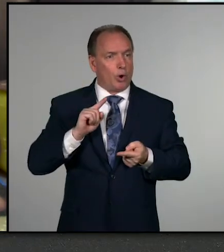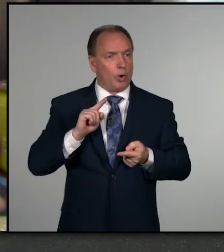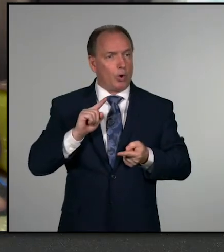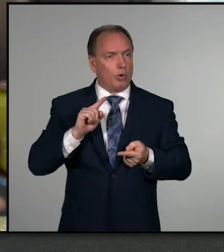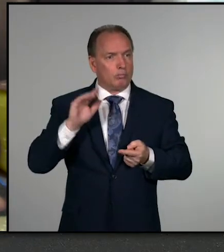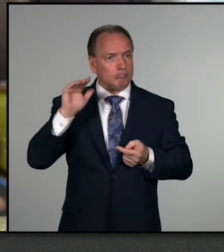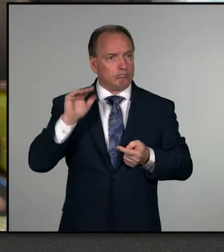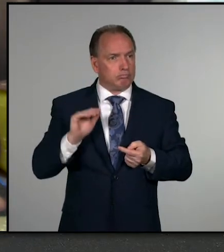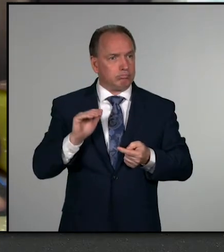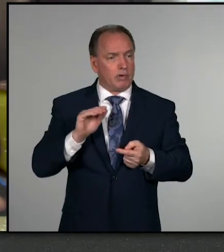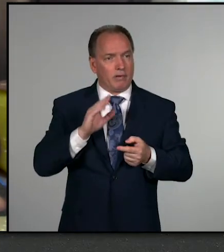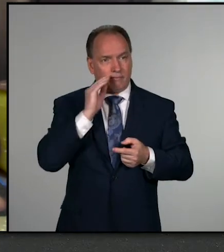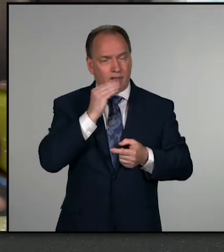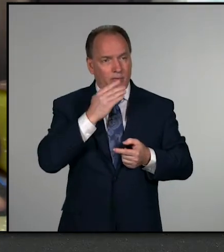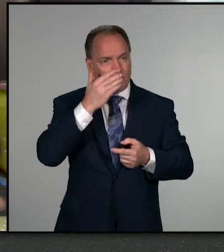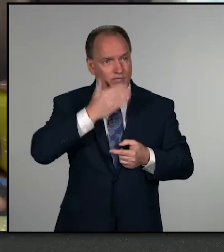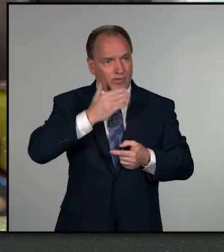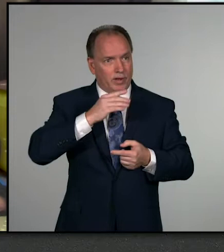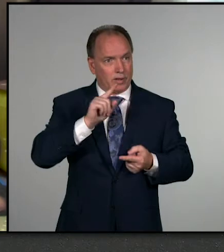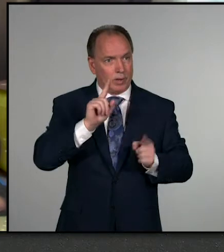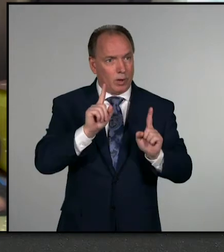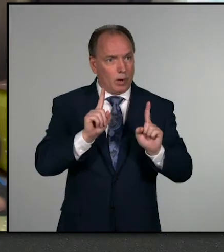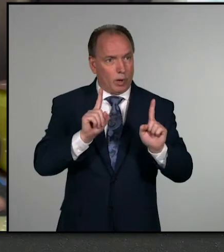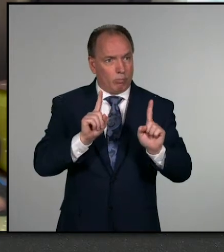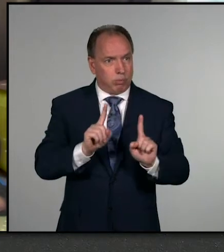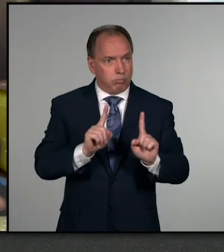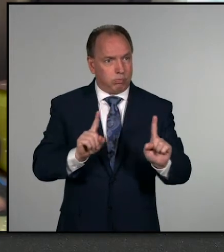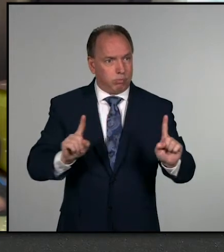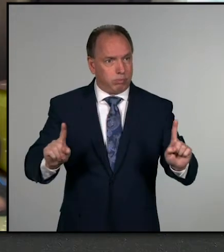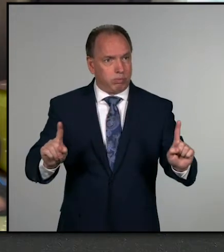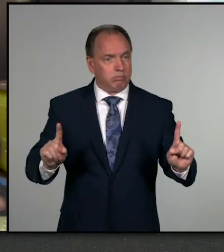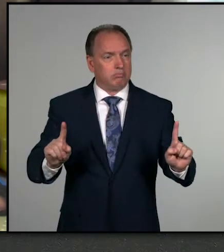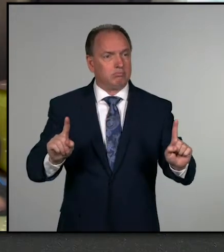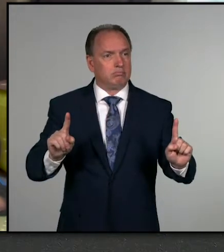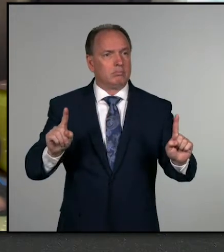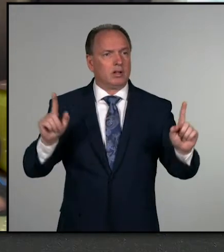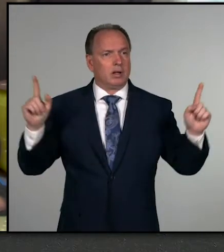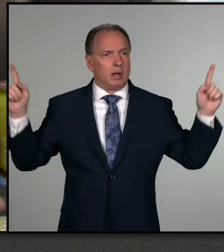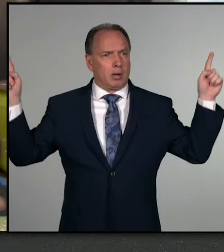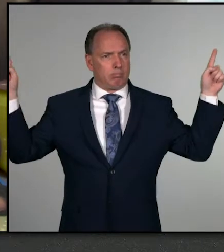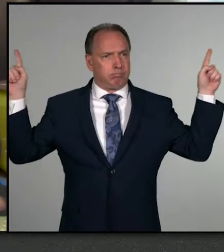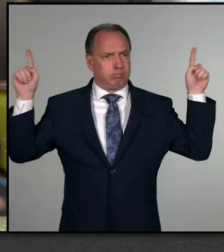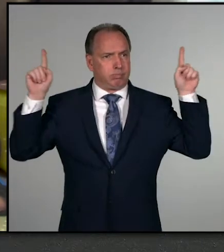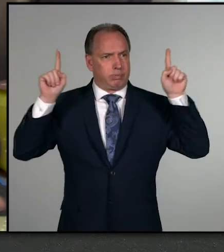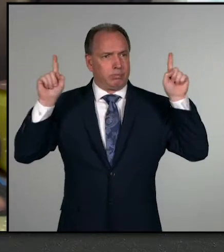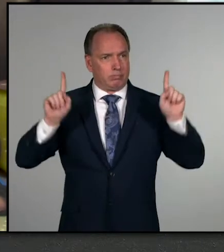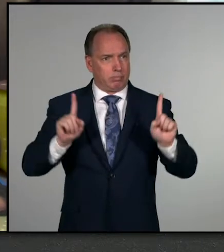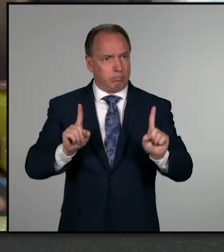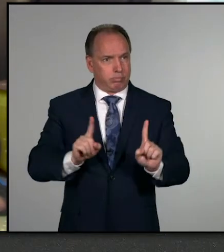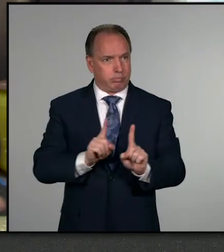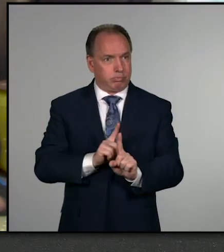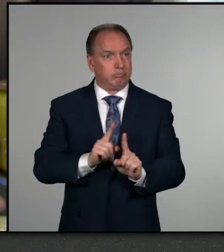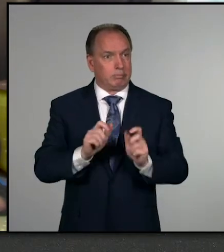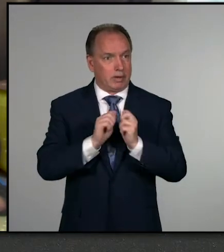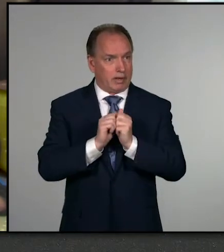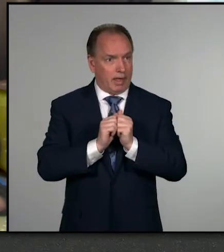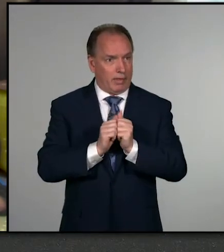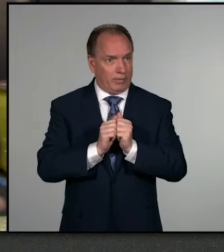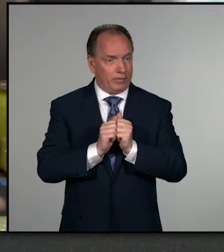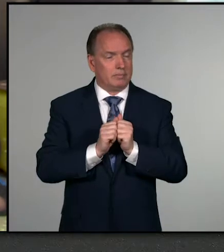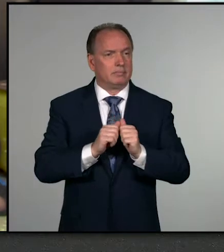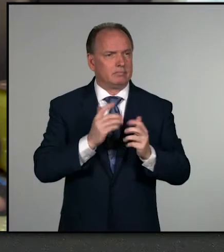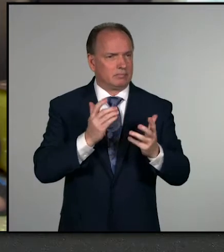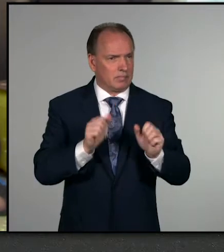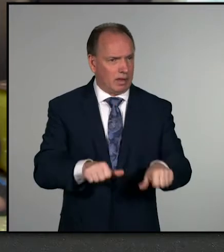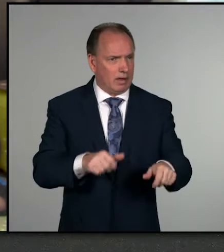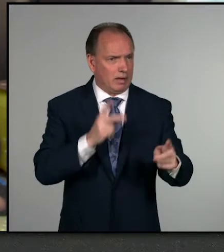we can see them. Because if I put the tall flowers in front, they would cover up the poor short flowers and you wouldn't be able to see them. So you